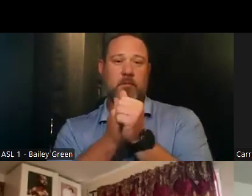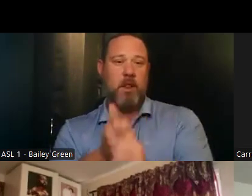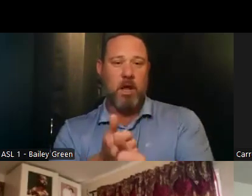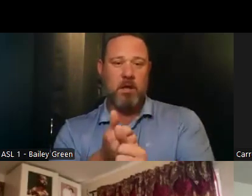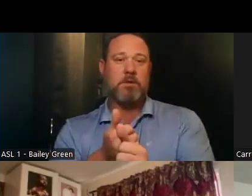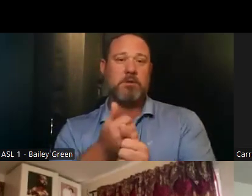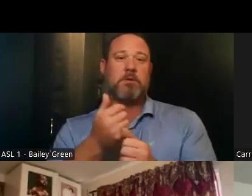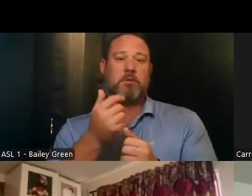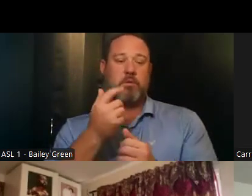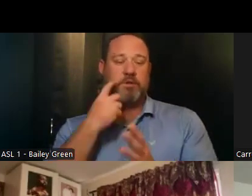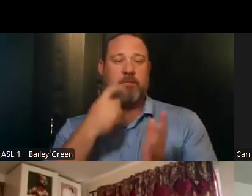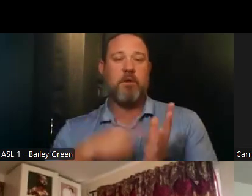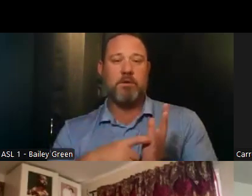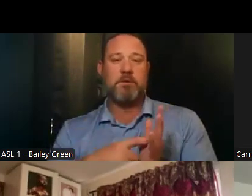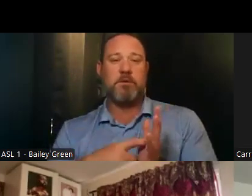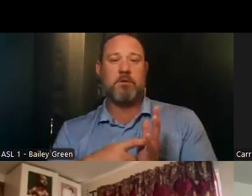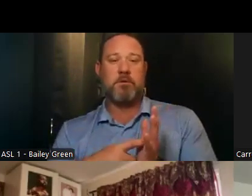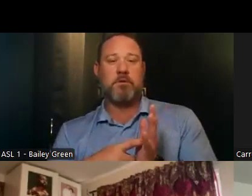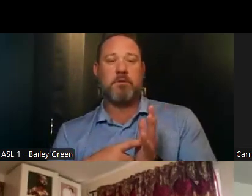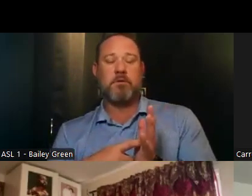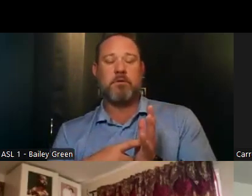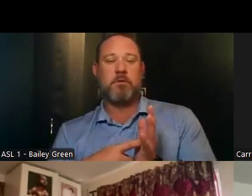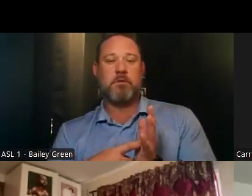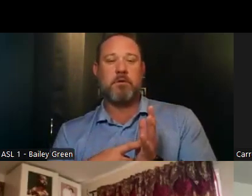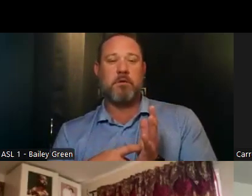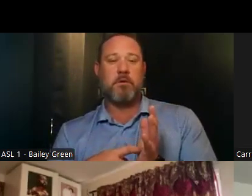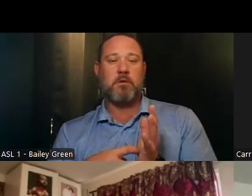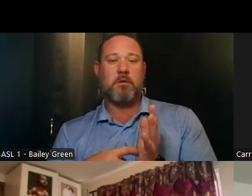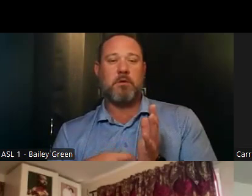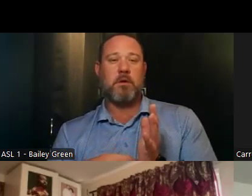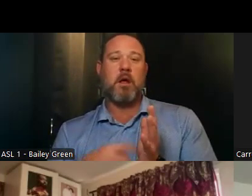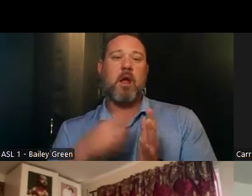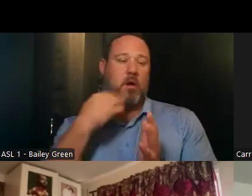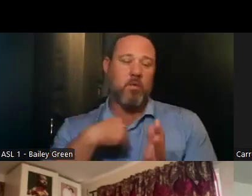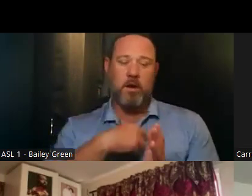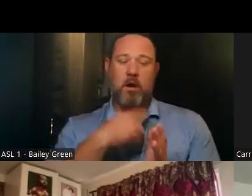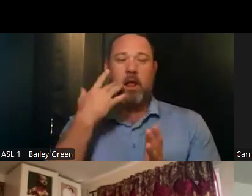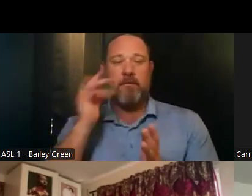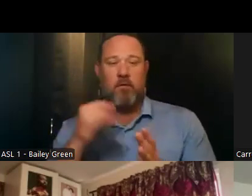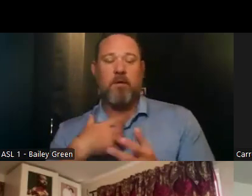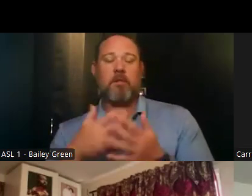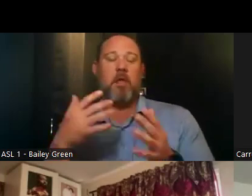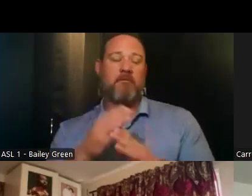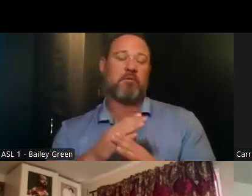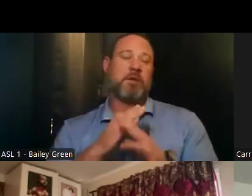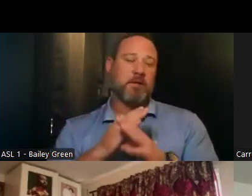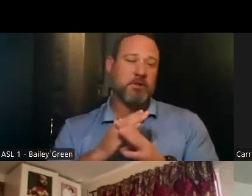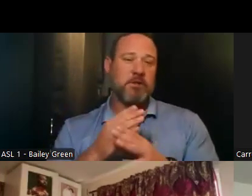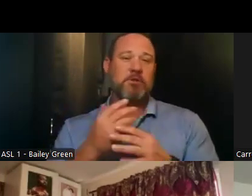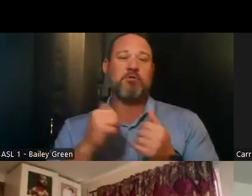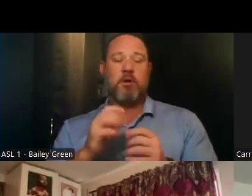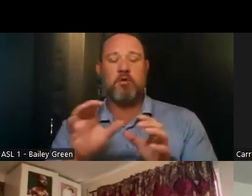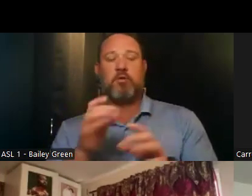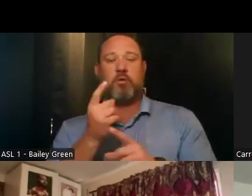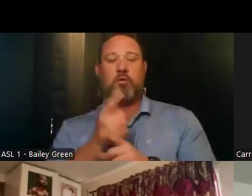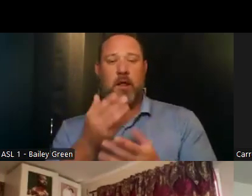HHS's notice. Mhm. So, I know we're California here. We have a lot of protections. We try to do the right